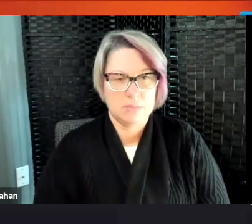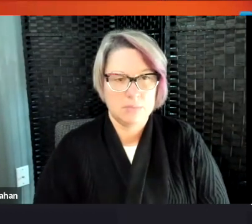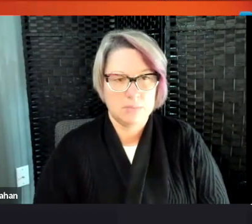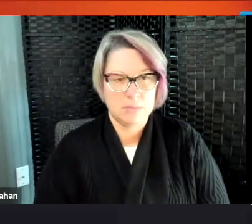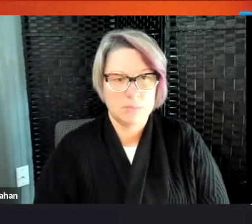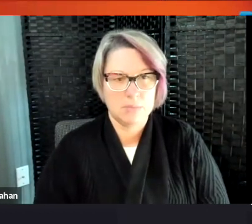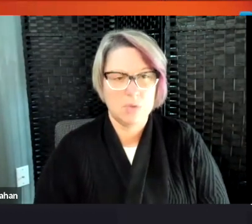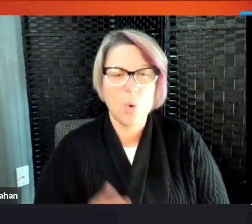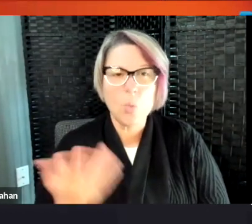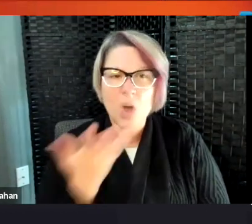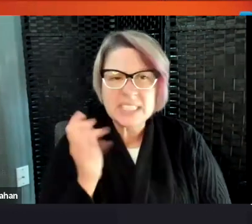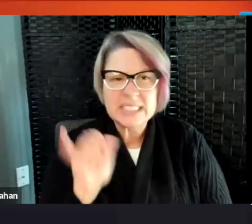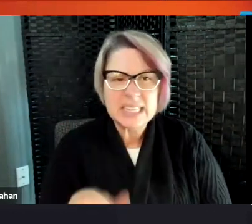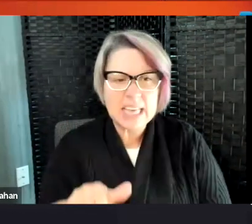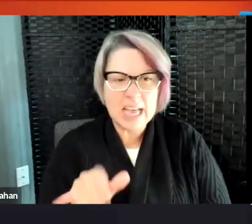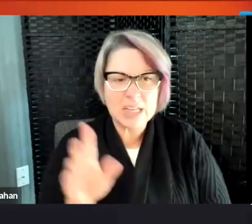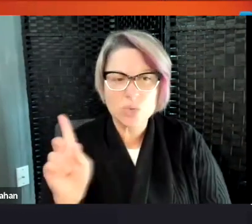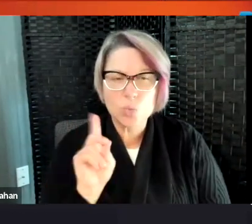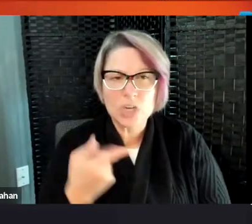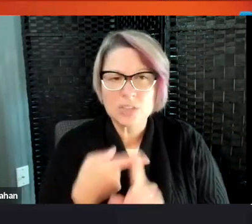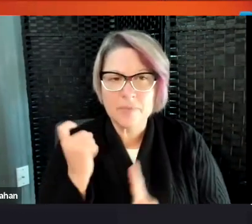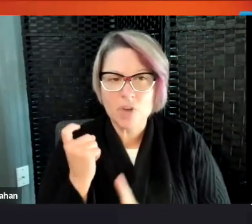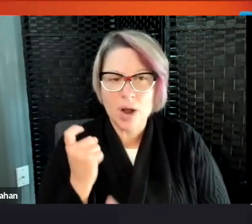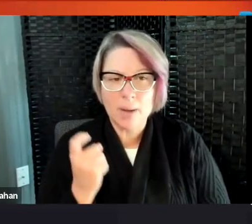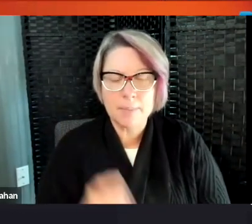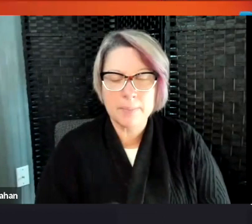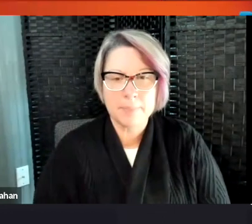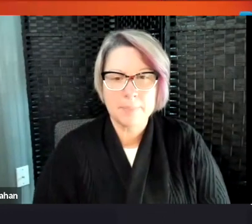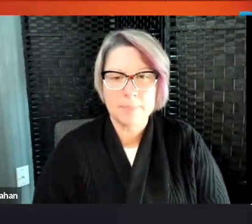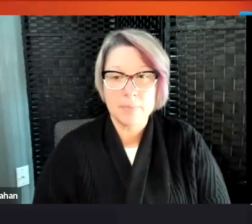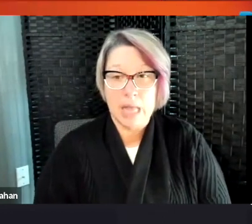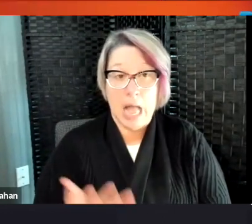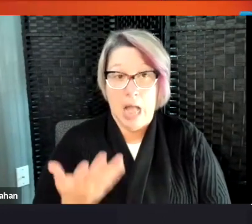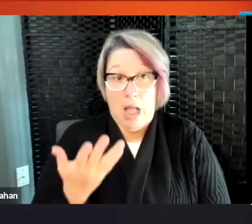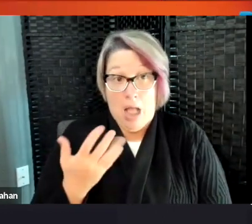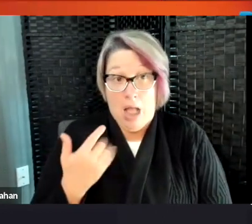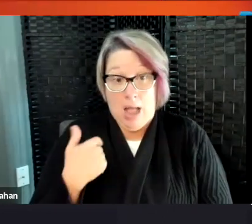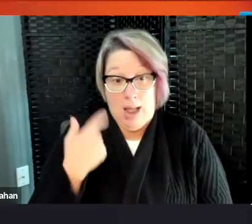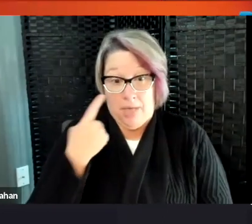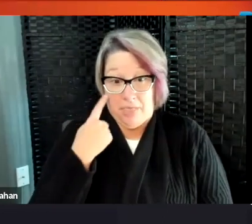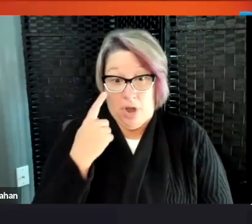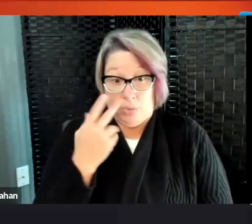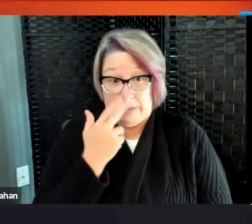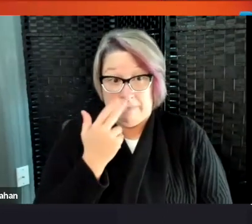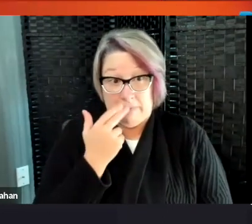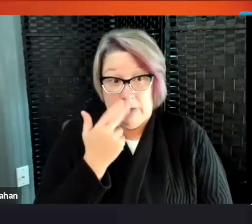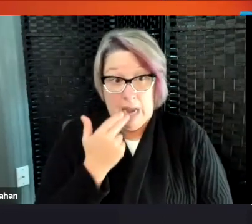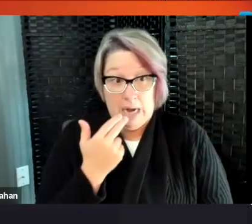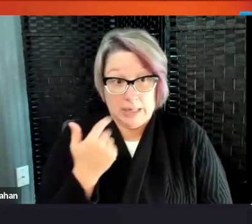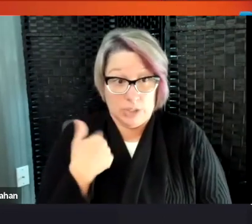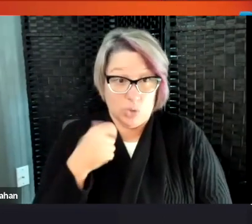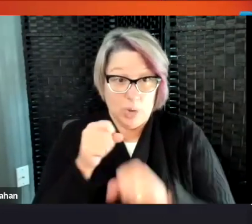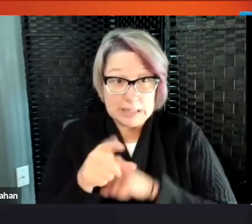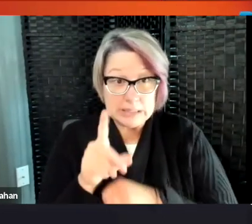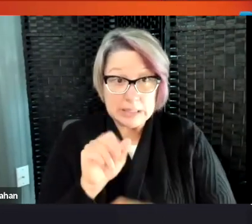What is this? Where did it come from? I just thought it was funny, so I sent it to